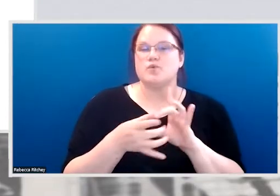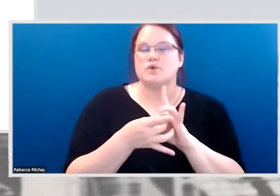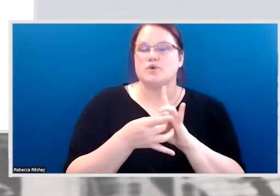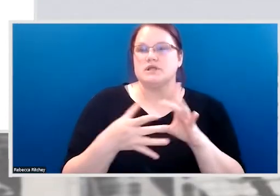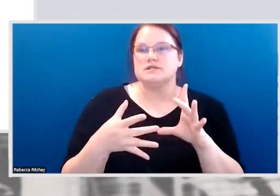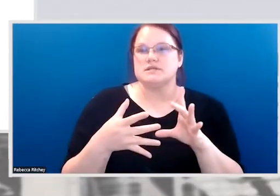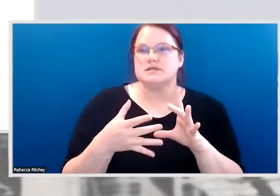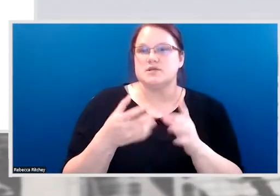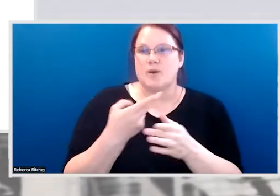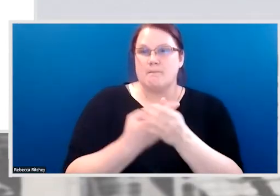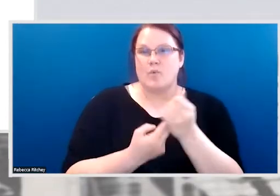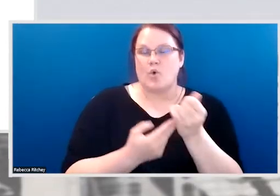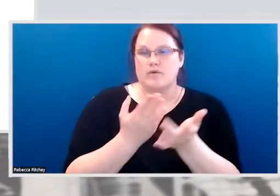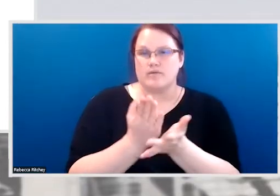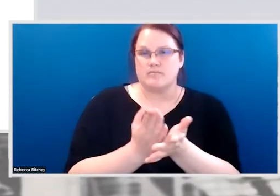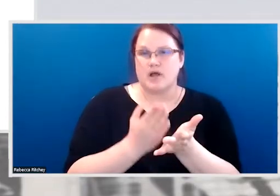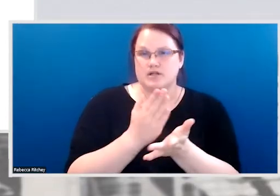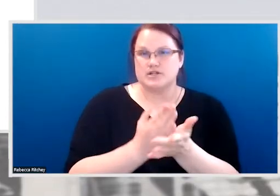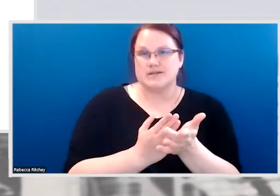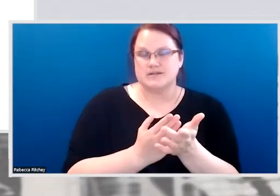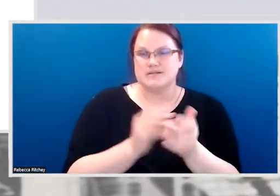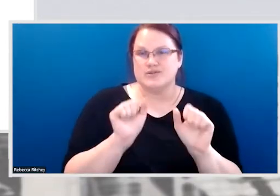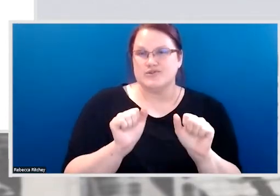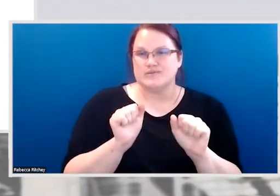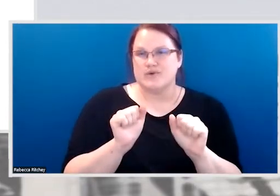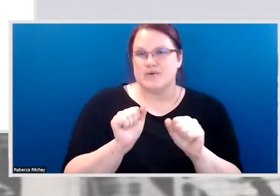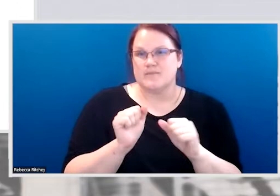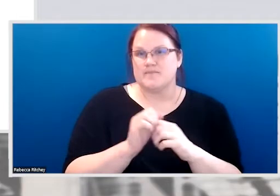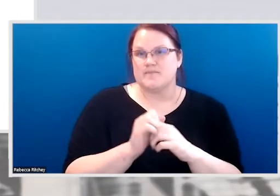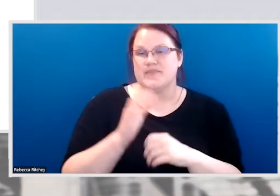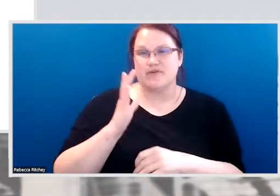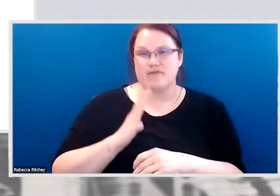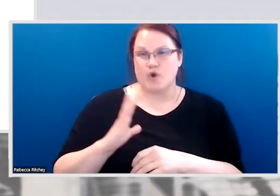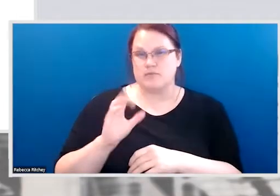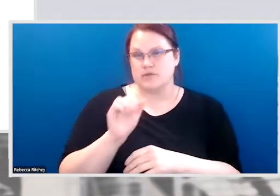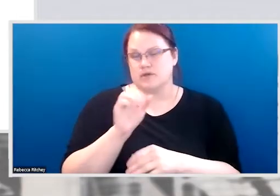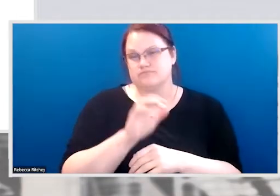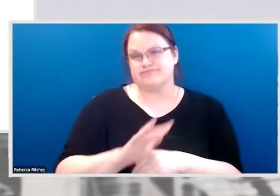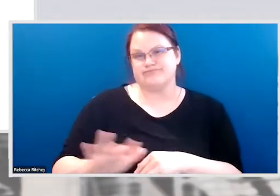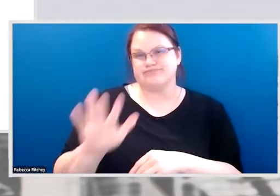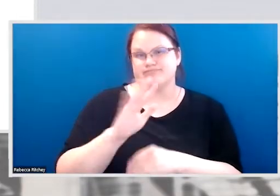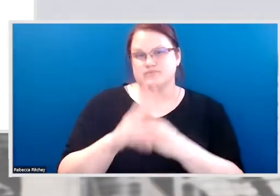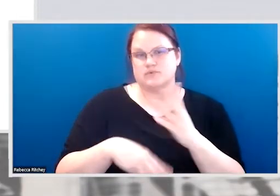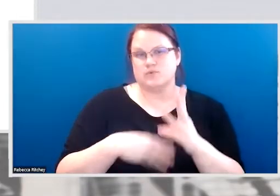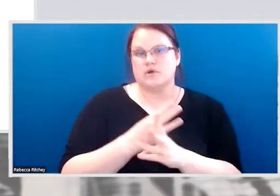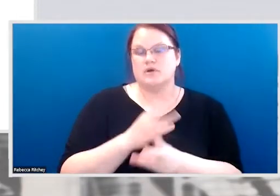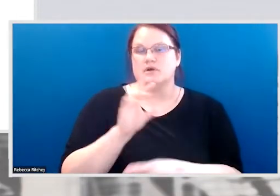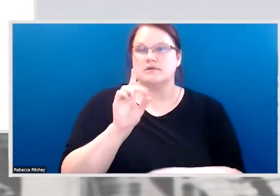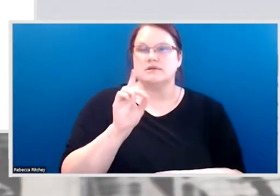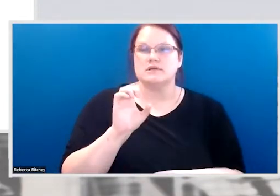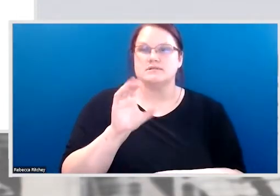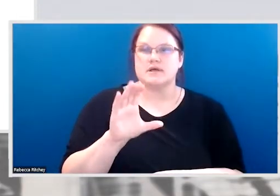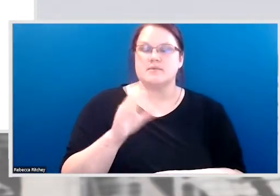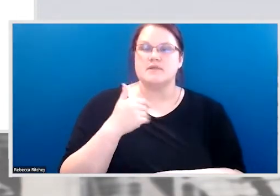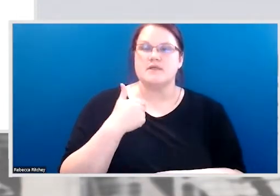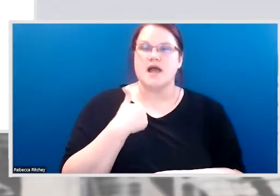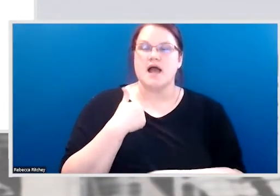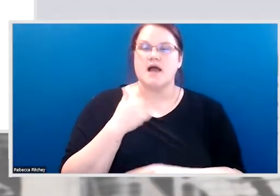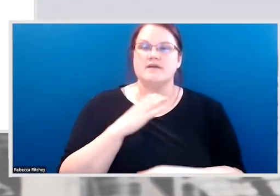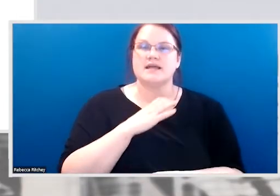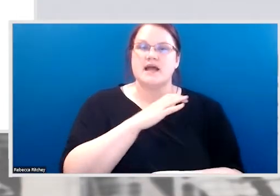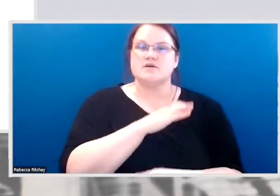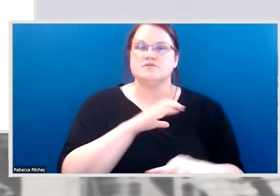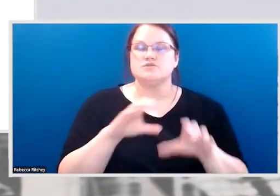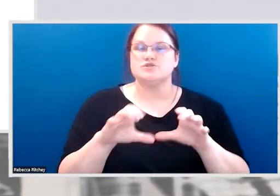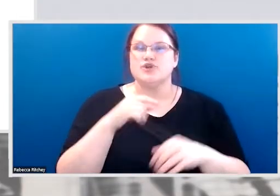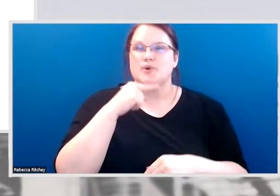budgets. So those are out into the world formally. Throughout the month of December, City Council has the opportunity to do public